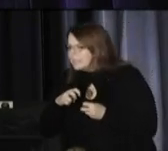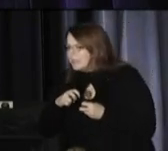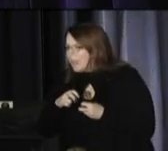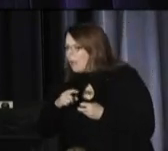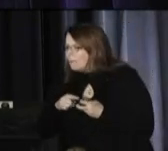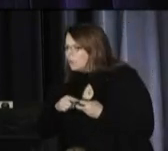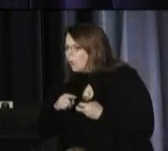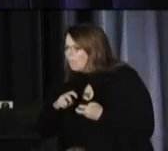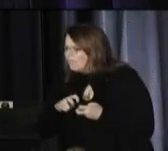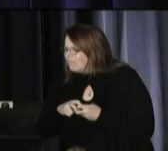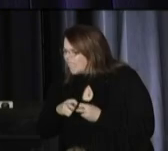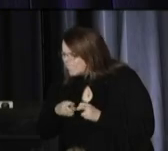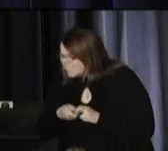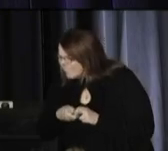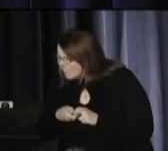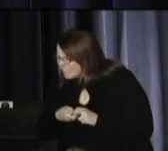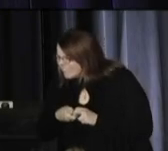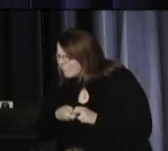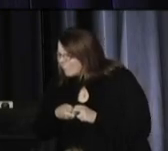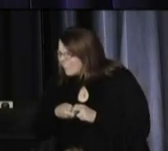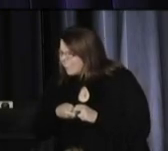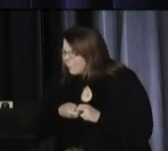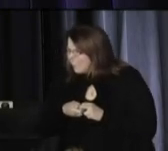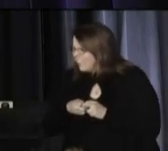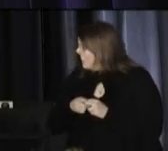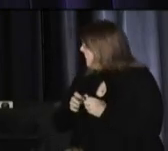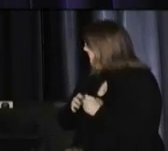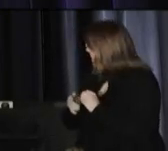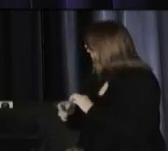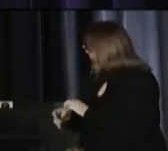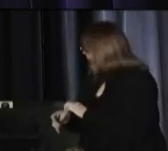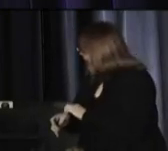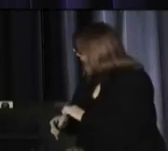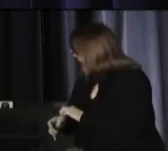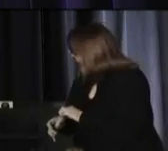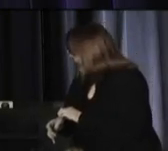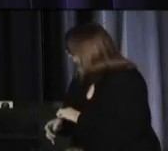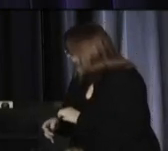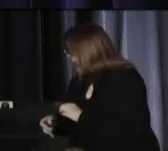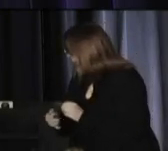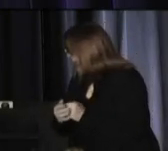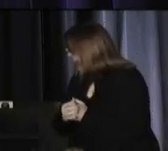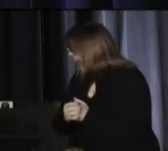And since it's the end, I should probably, you know, get you caught up to speed.